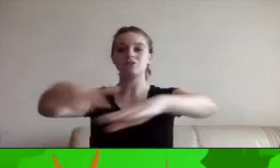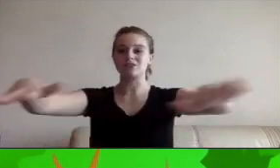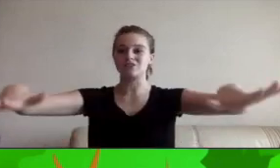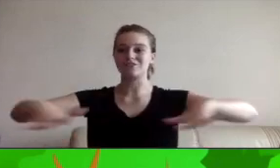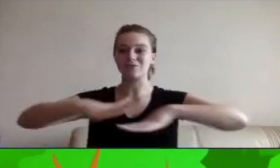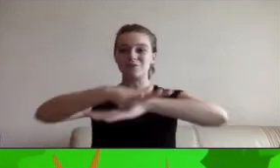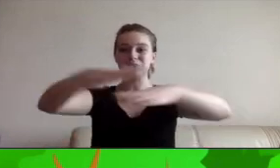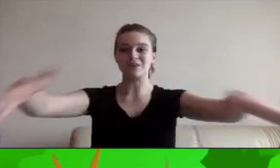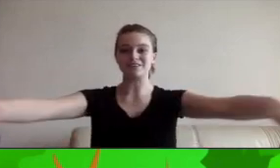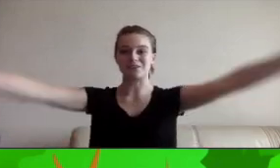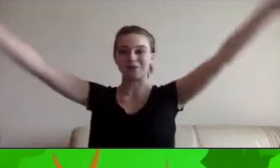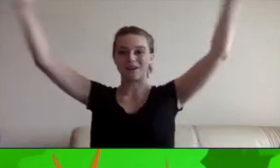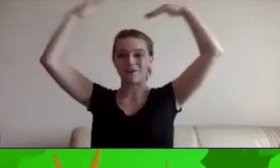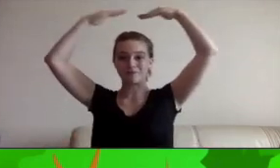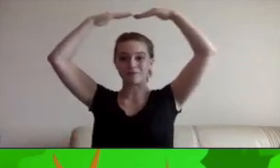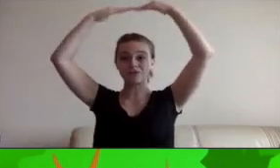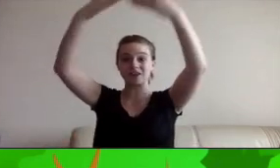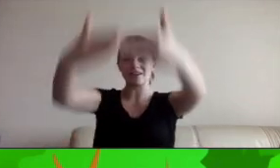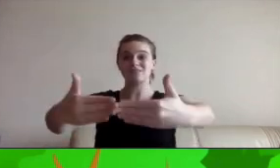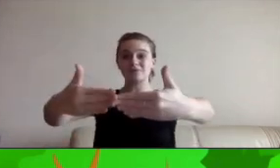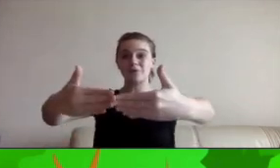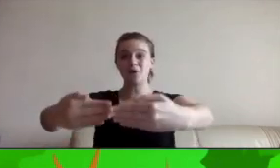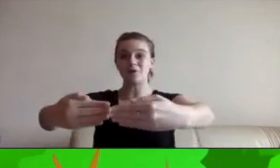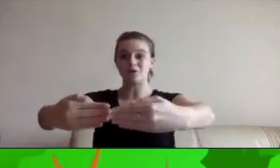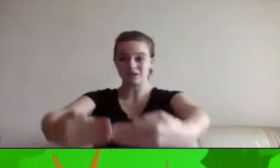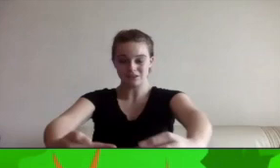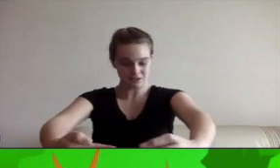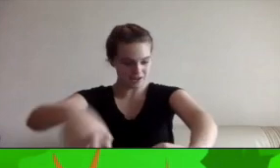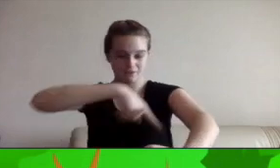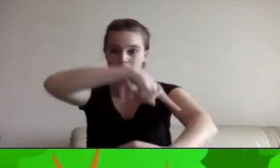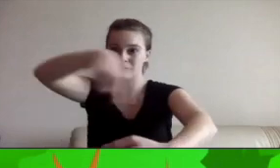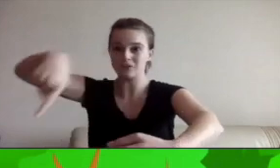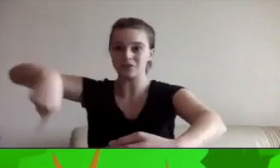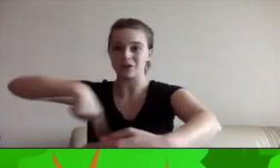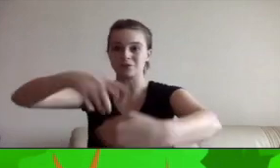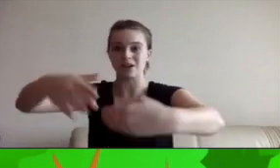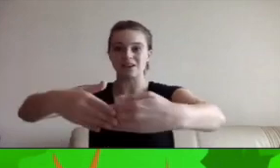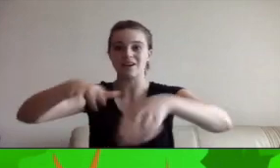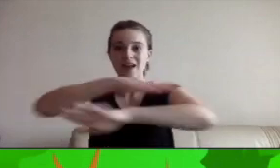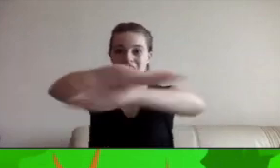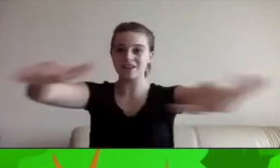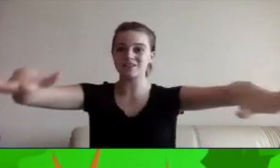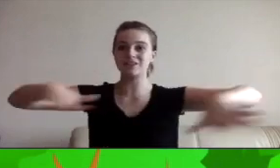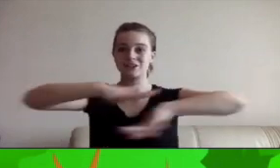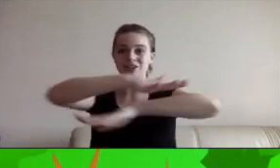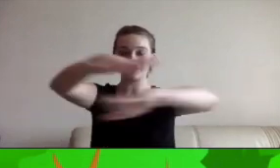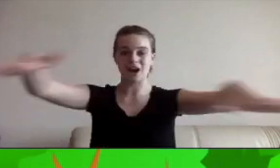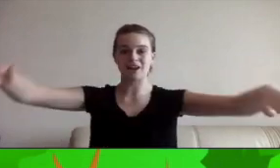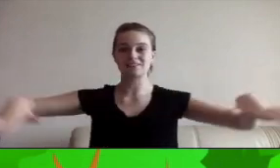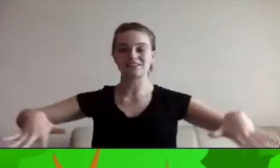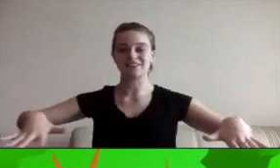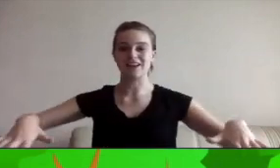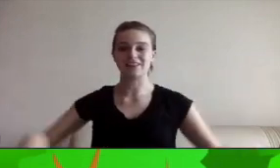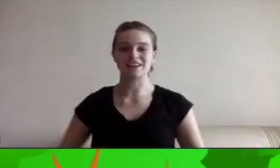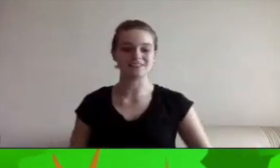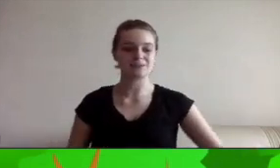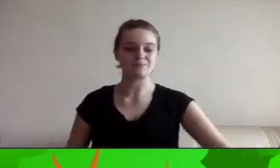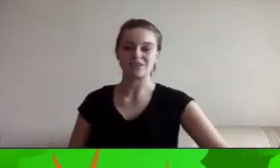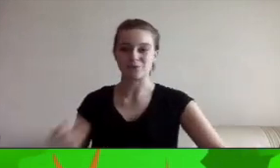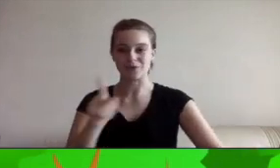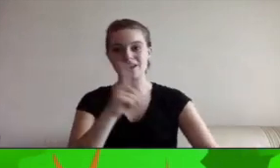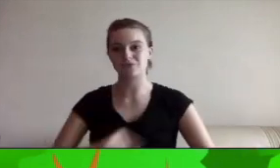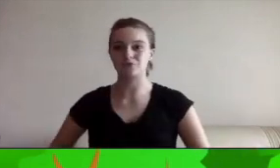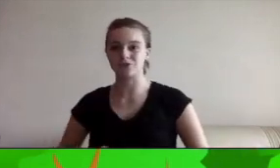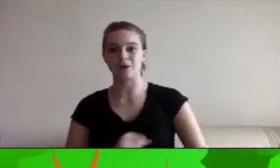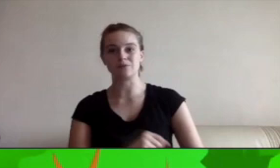you can just do the movement so when I go from tree to hole look I have a hole in the ground right here and then the green grass like this